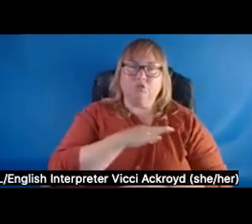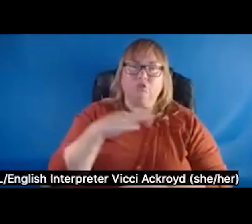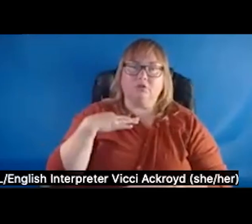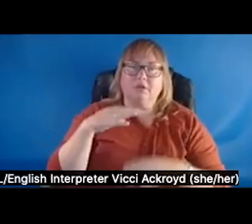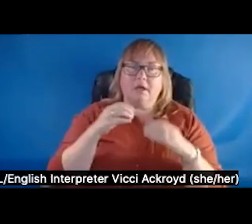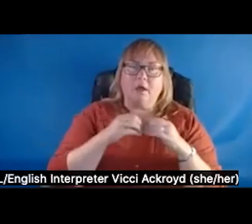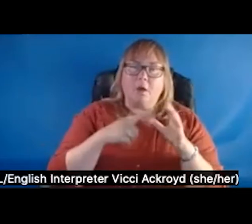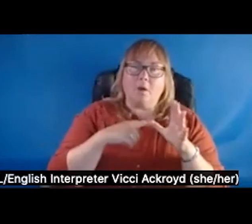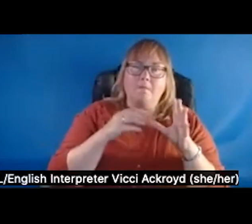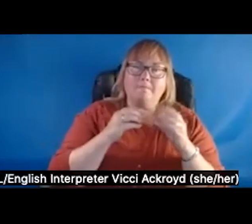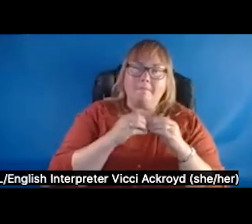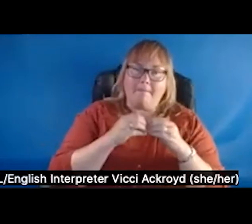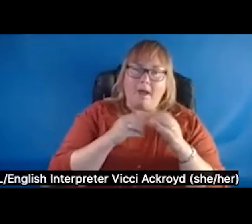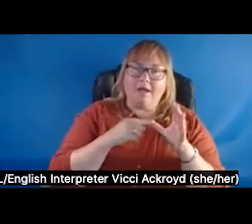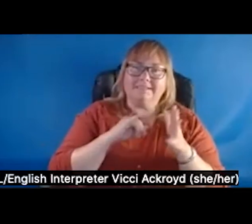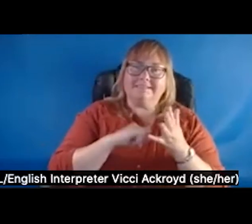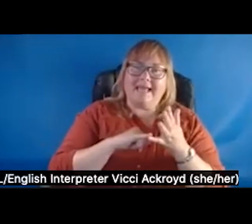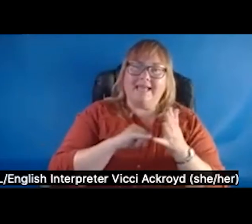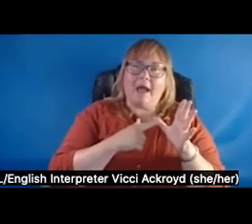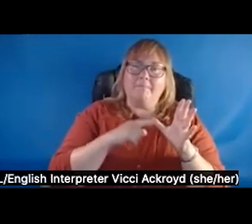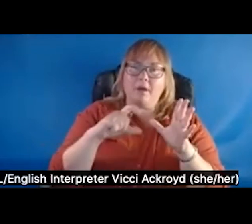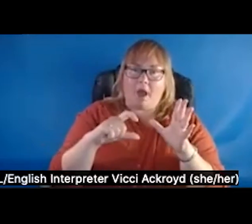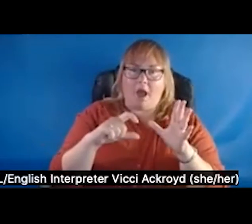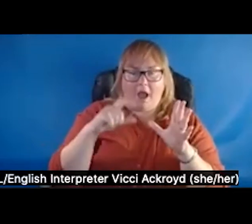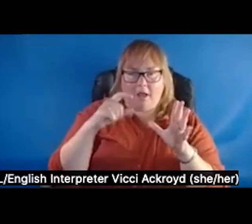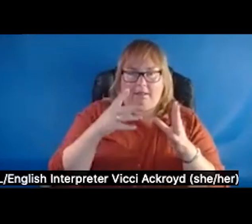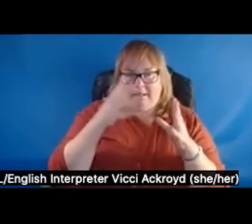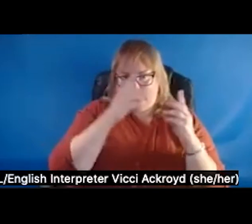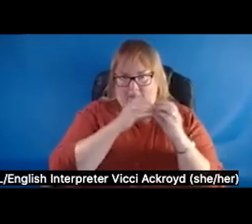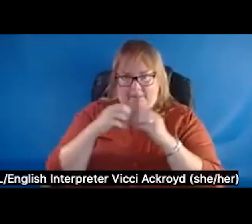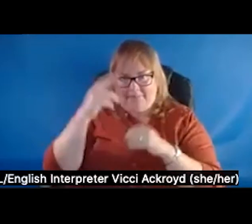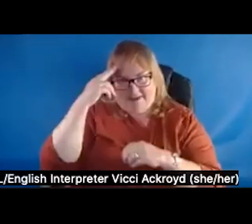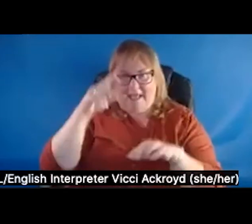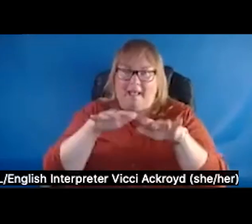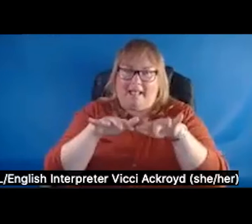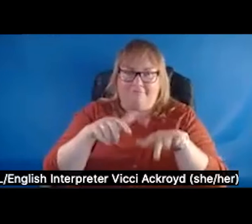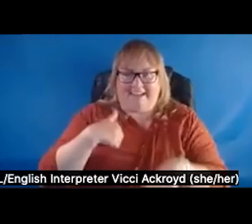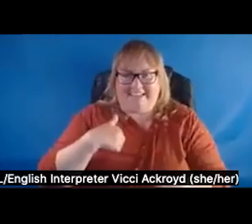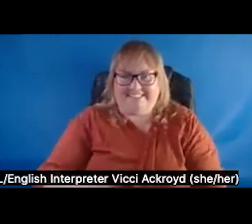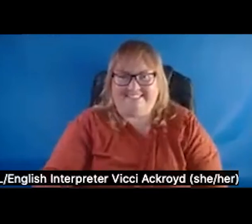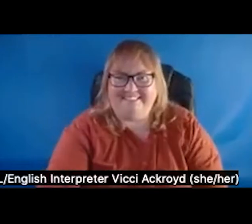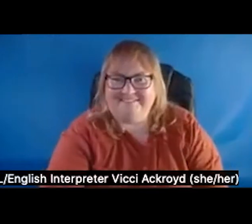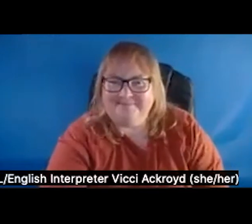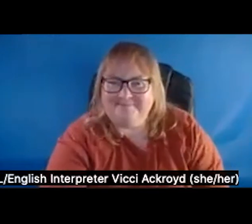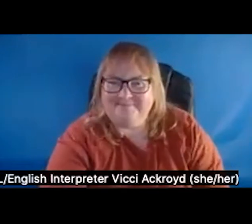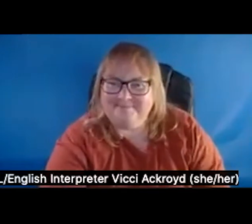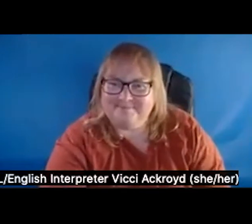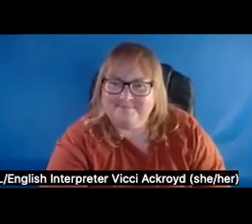Babasaheb Ambedkar. And I'm going to write their name in the chat for our BSL interpreters. Right, 1